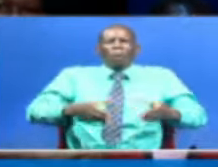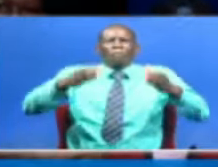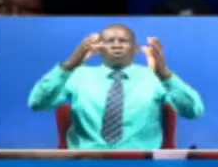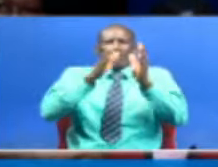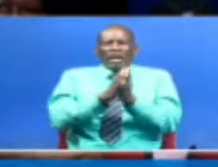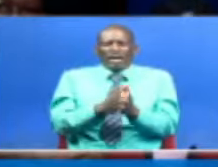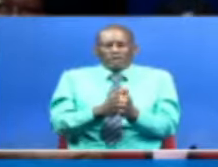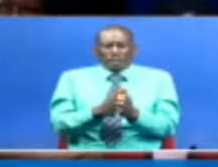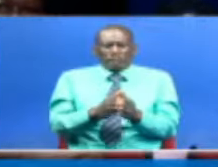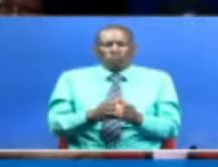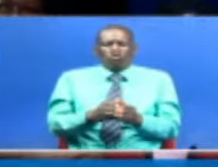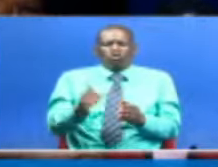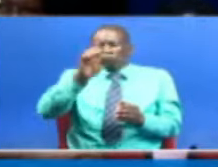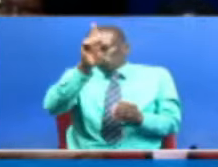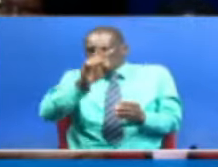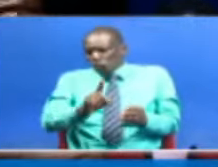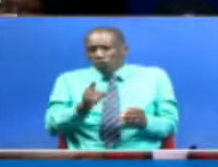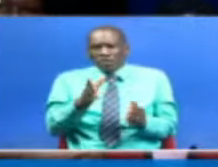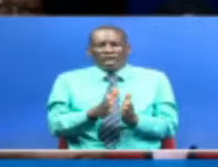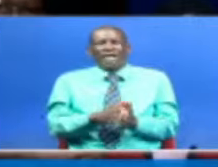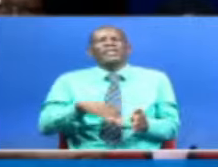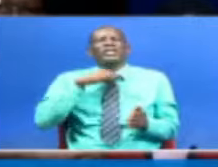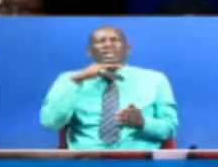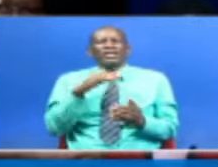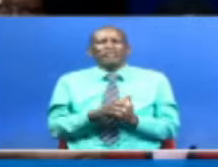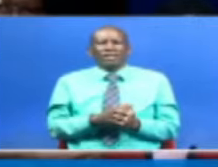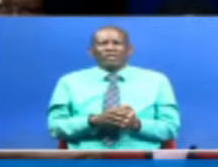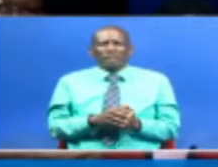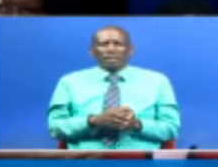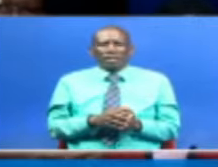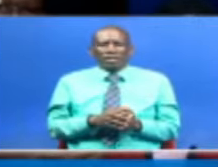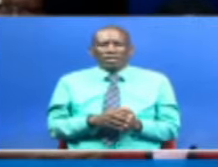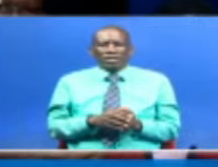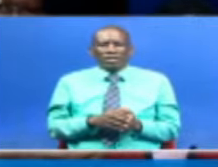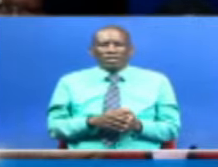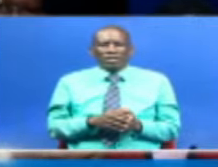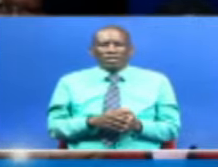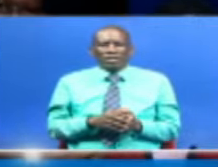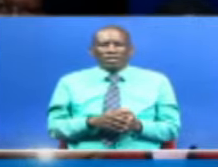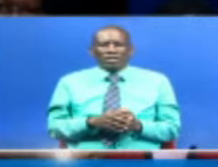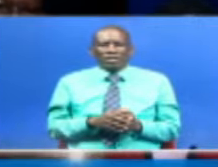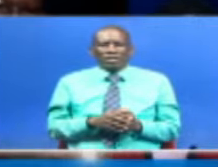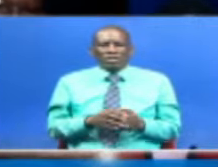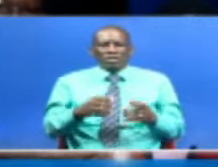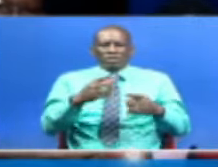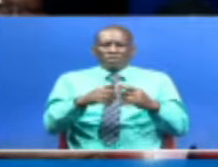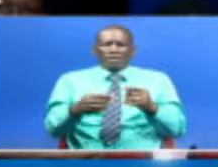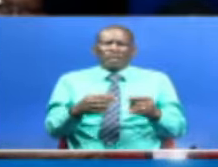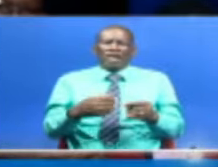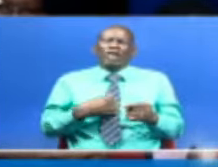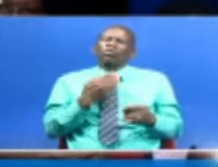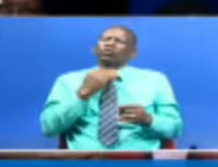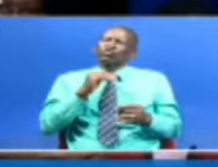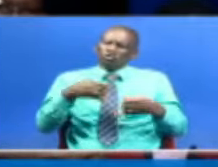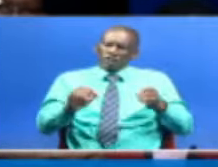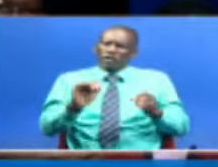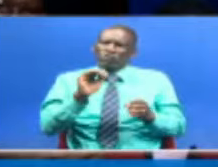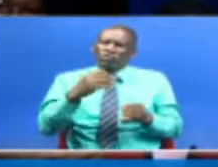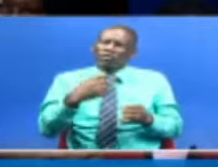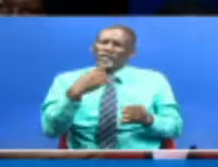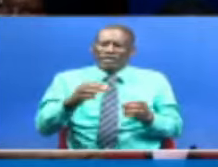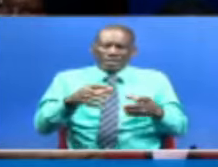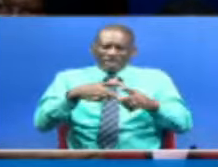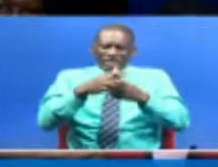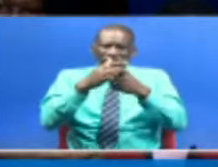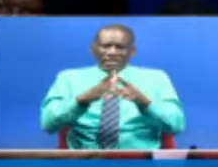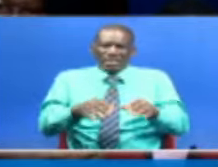hit him, and he died, and he was buried last week. He's called Benjamin Rono. What I'm just trying to say to the engineer,